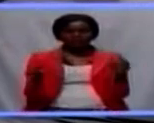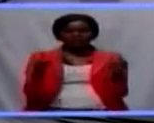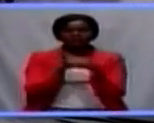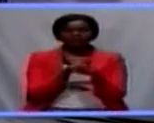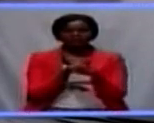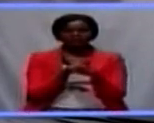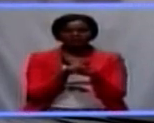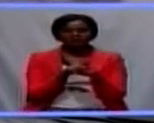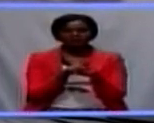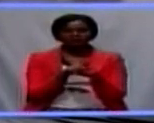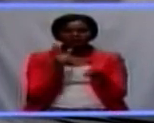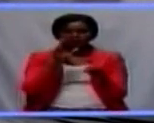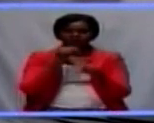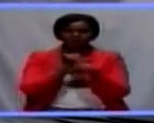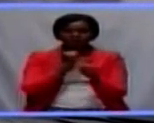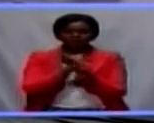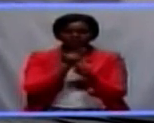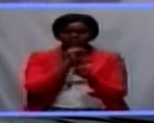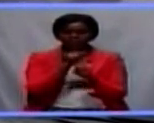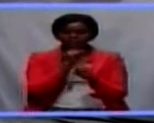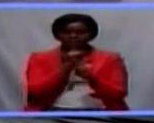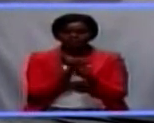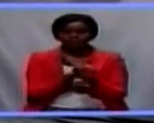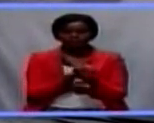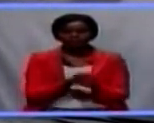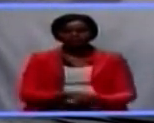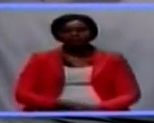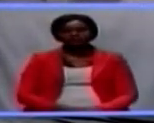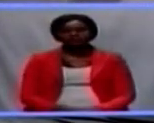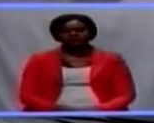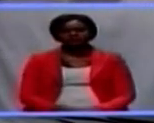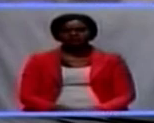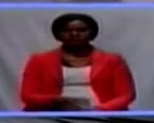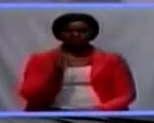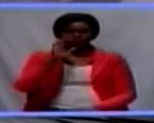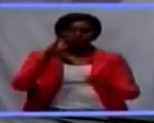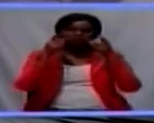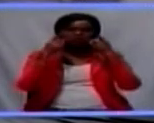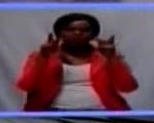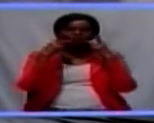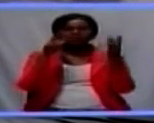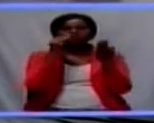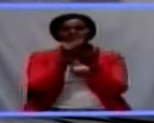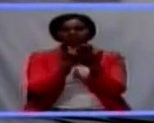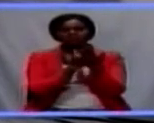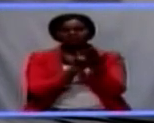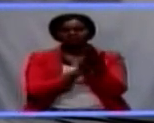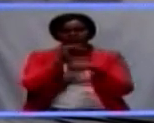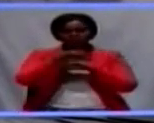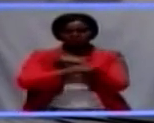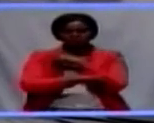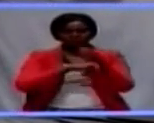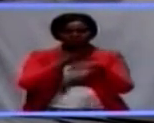tenders, and we ensure that we will publish, okay, the details of all